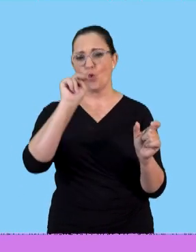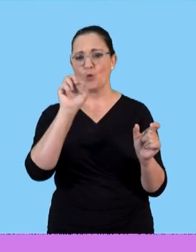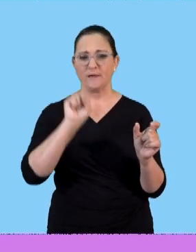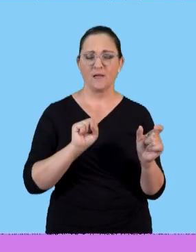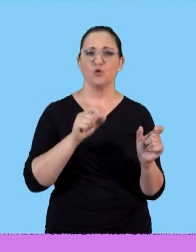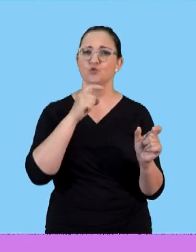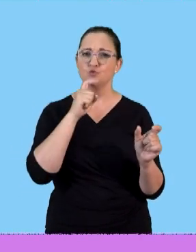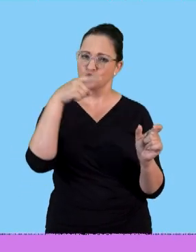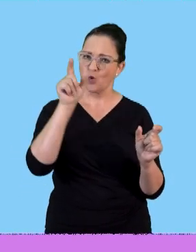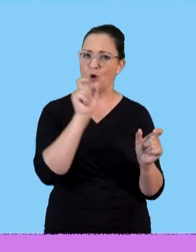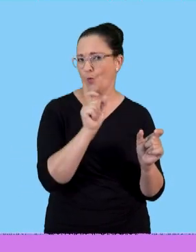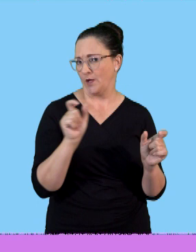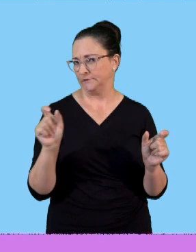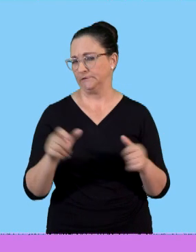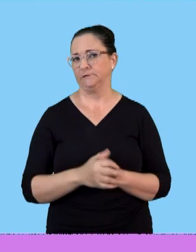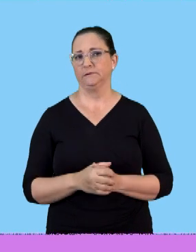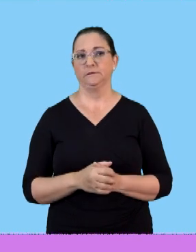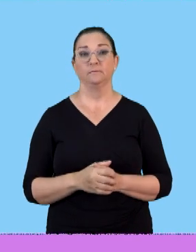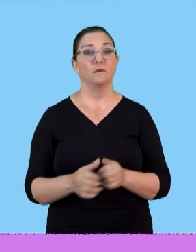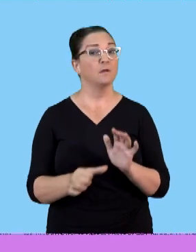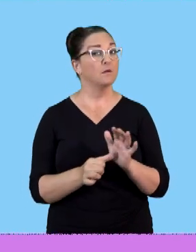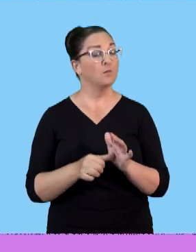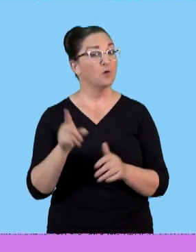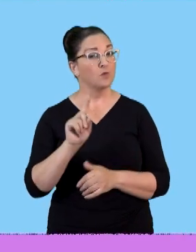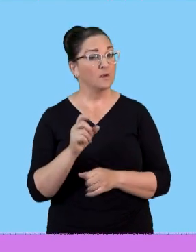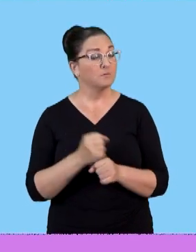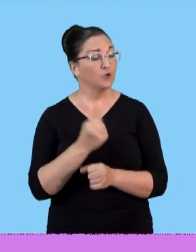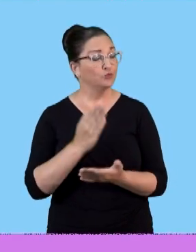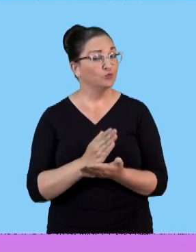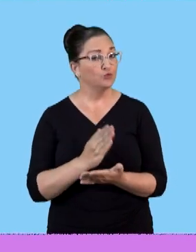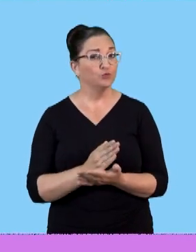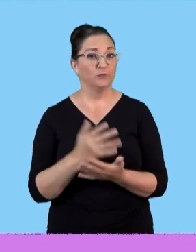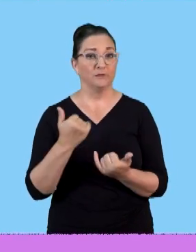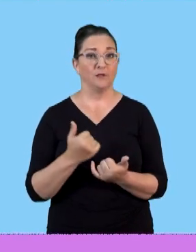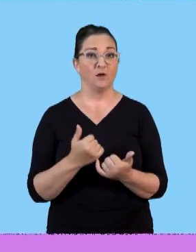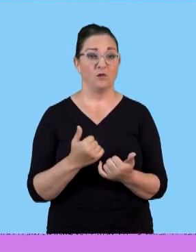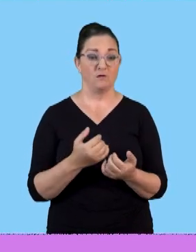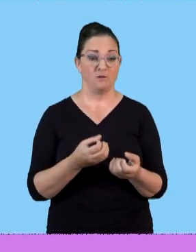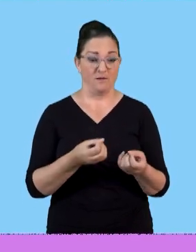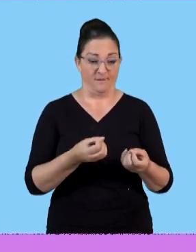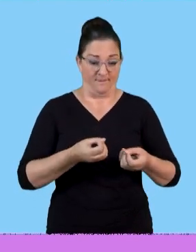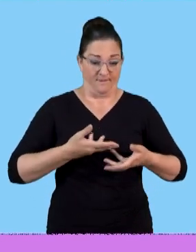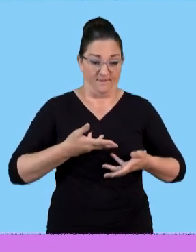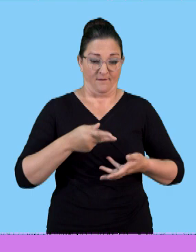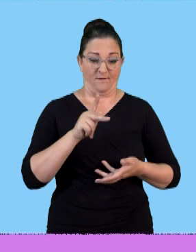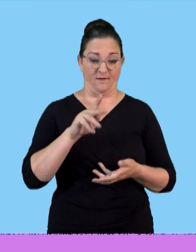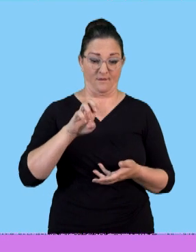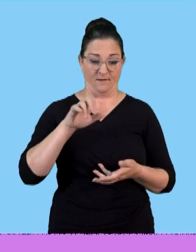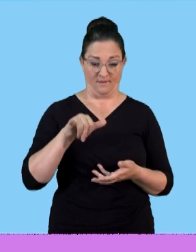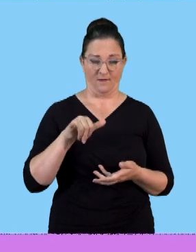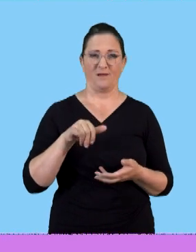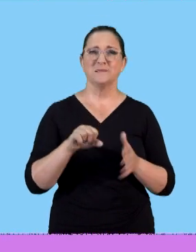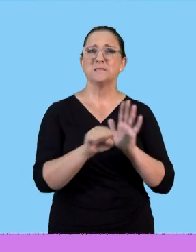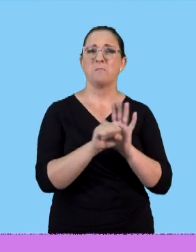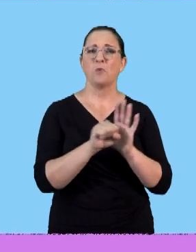down, north, south, and so on. Also important, ensure that you understand the given key, especially